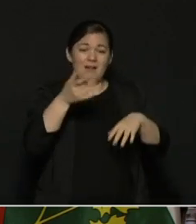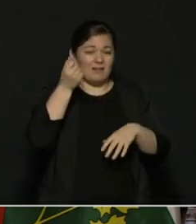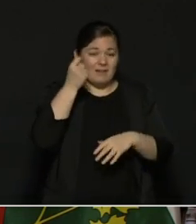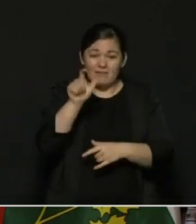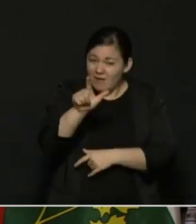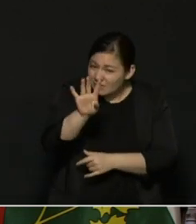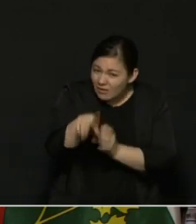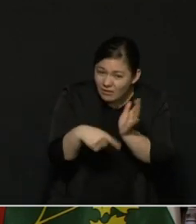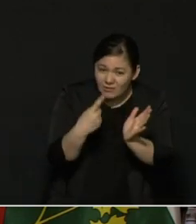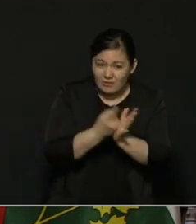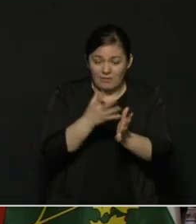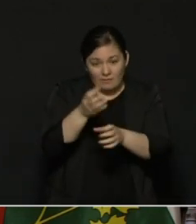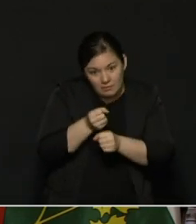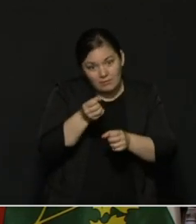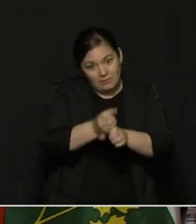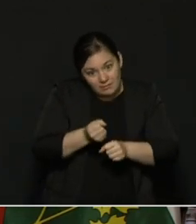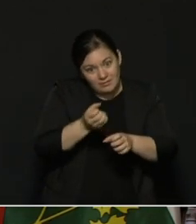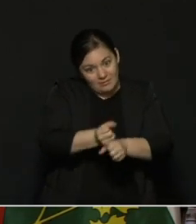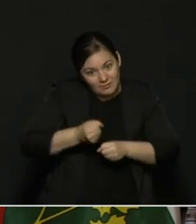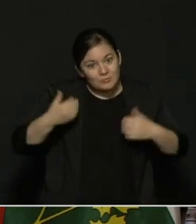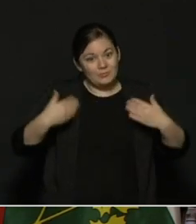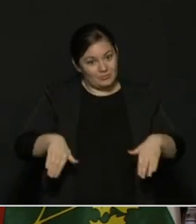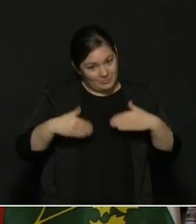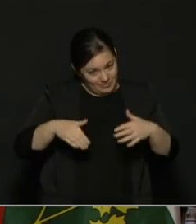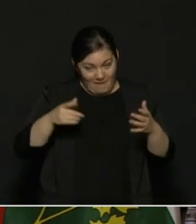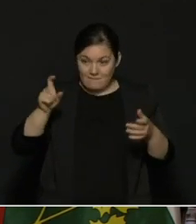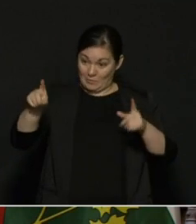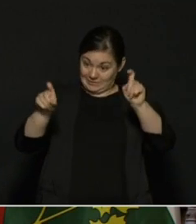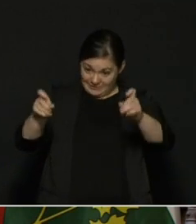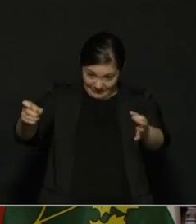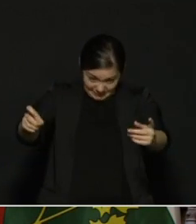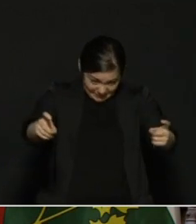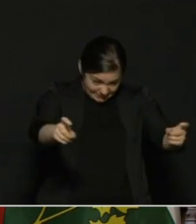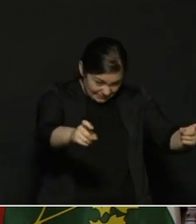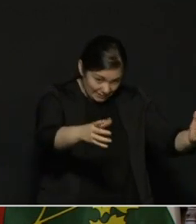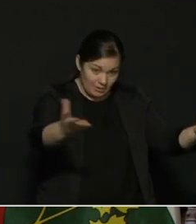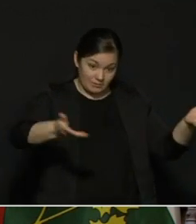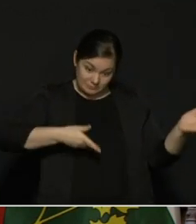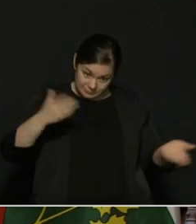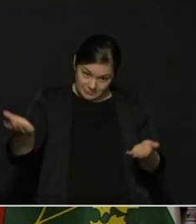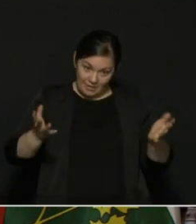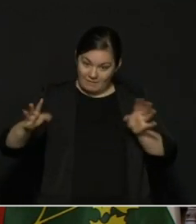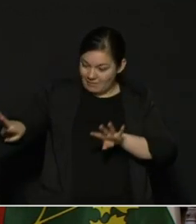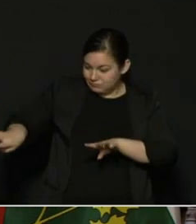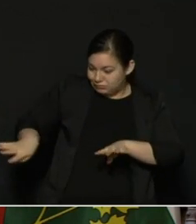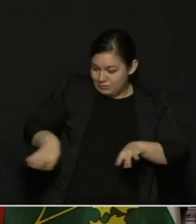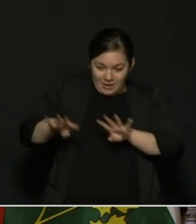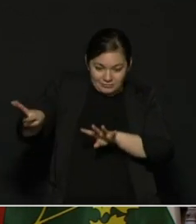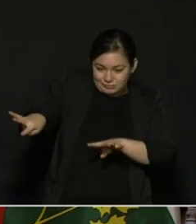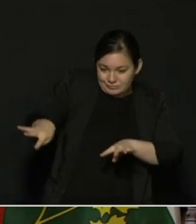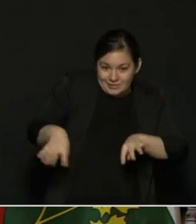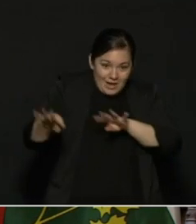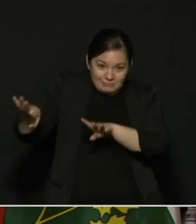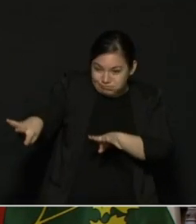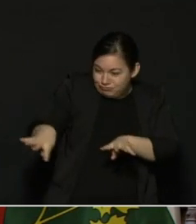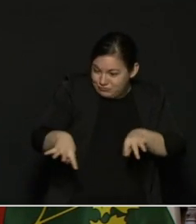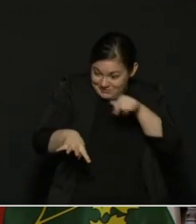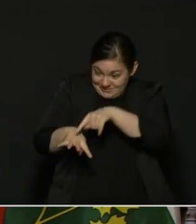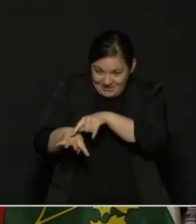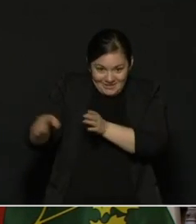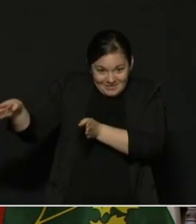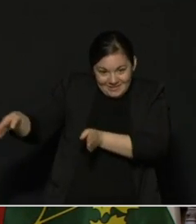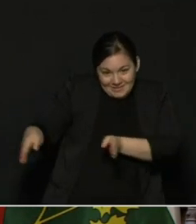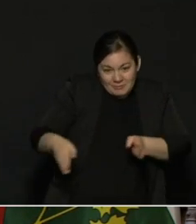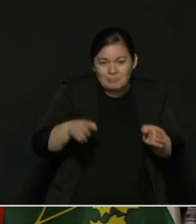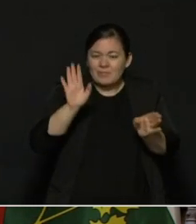what's queuing up for the next 24-hour day's work. And even now we're going to start ramping up even more continuing testing of the